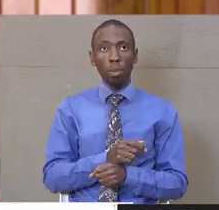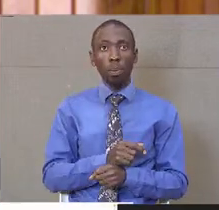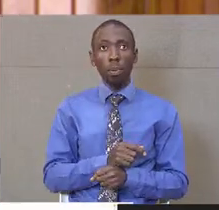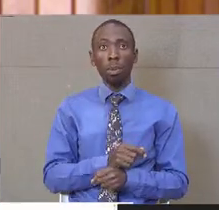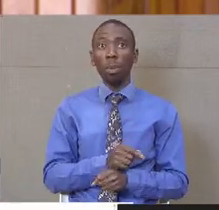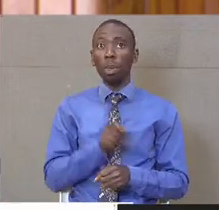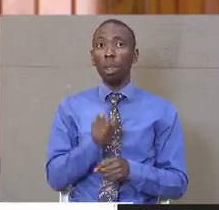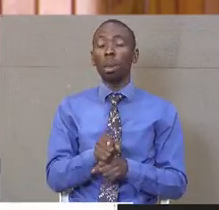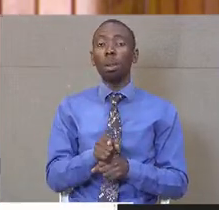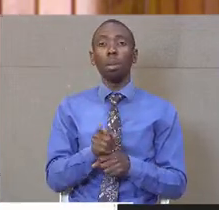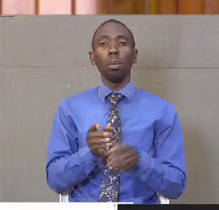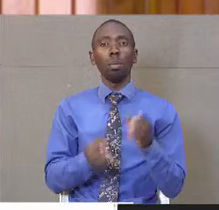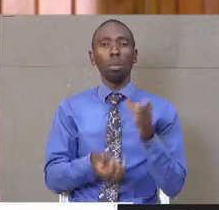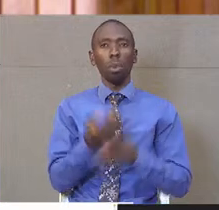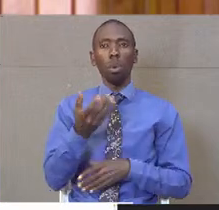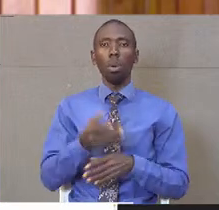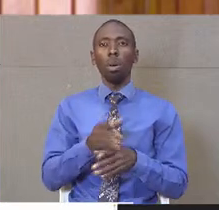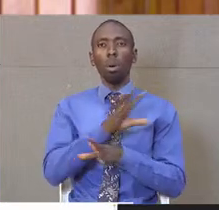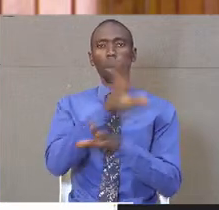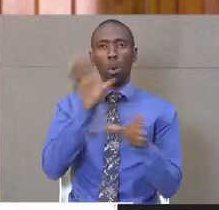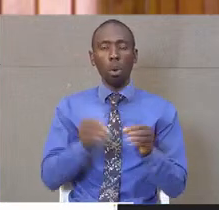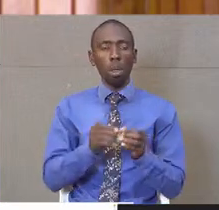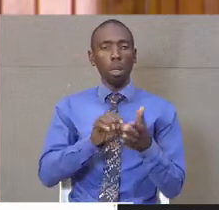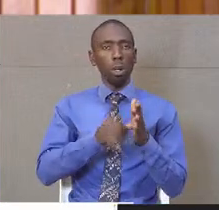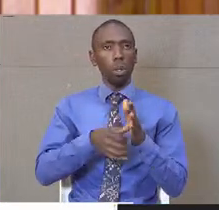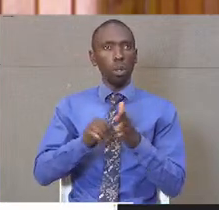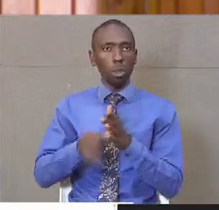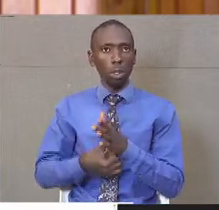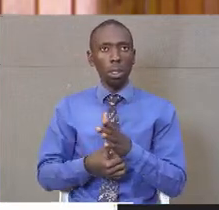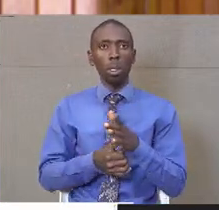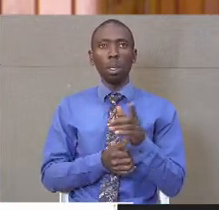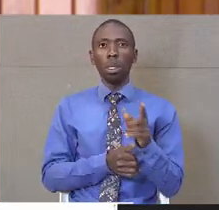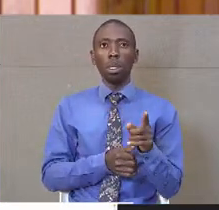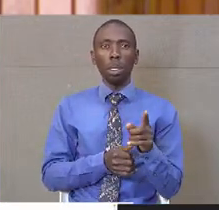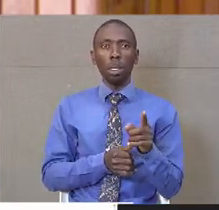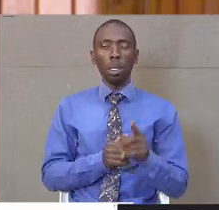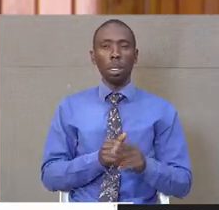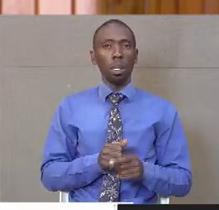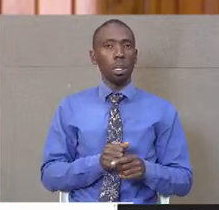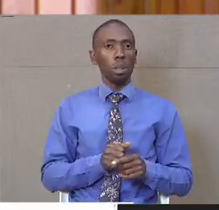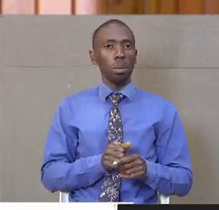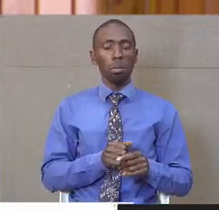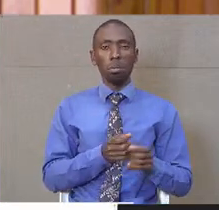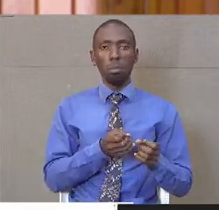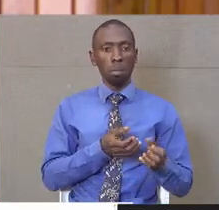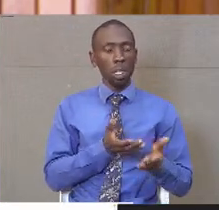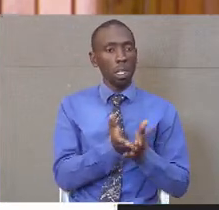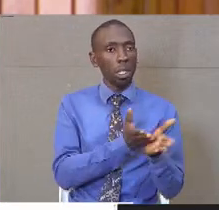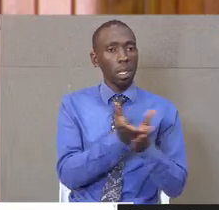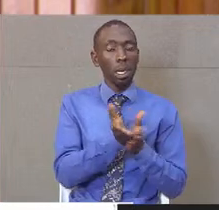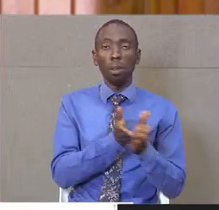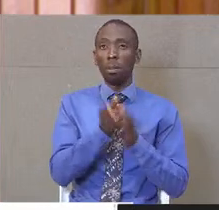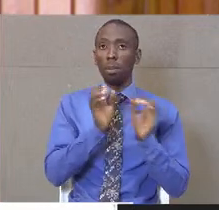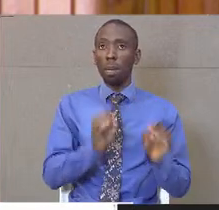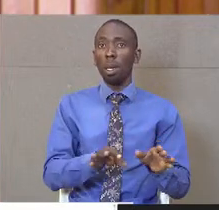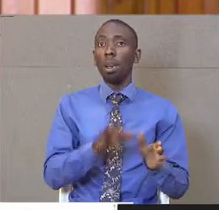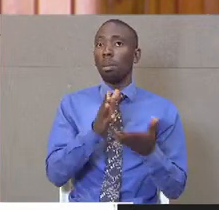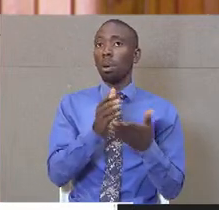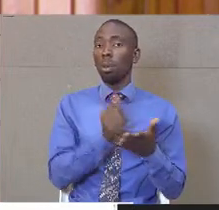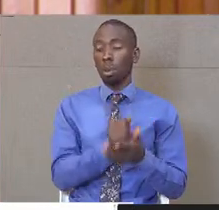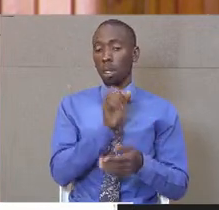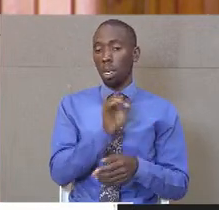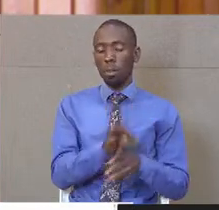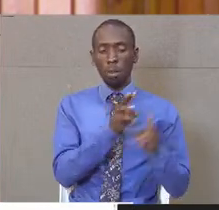brings in all the issues of not delivering. Because if the system is